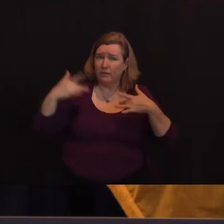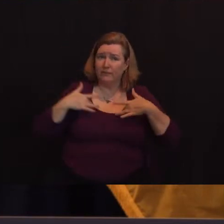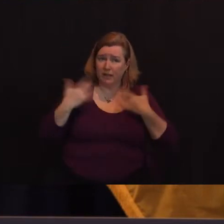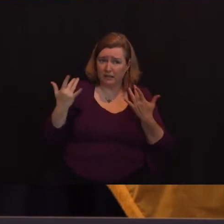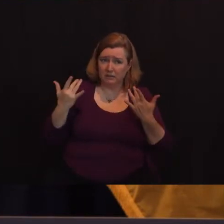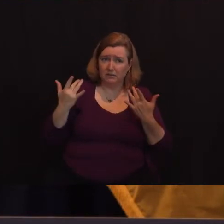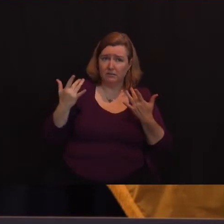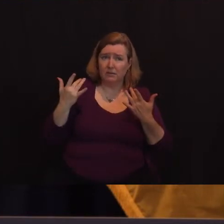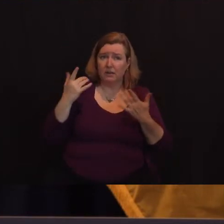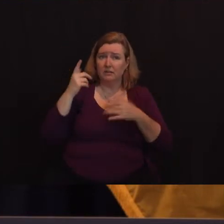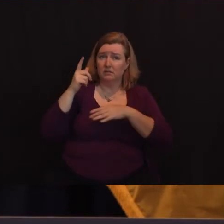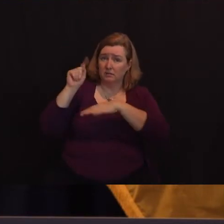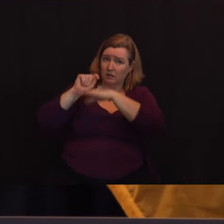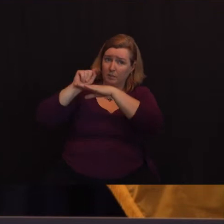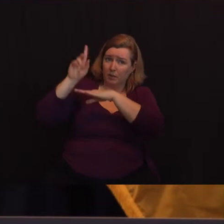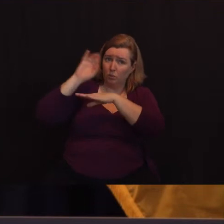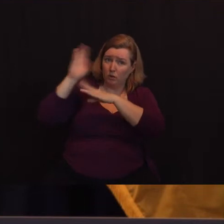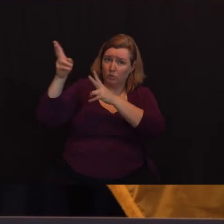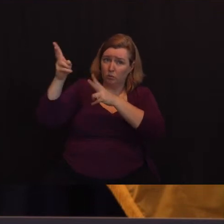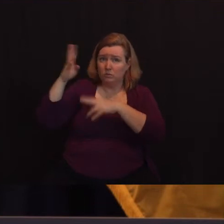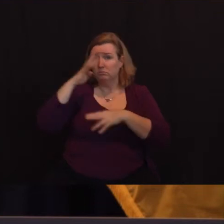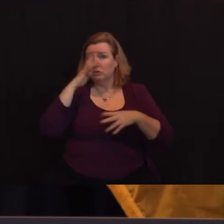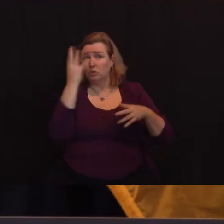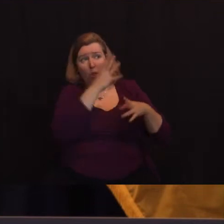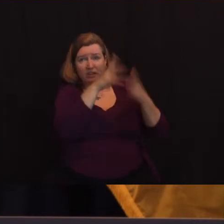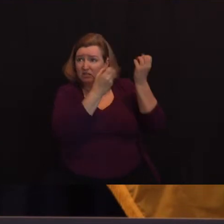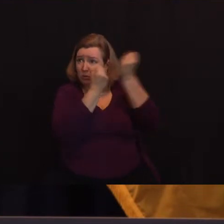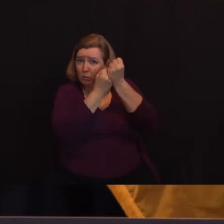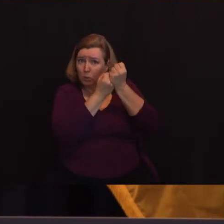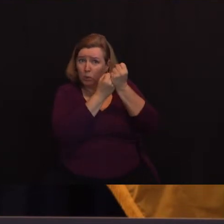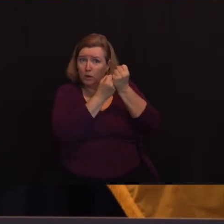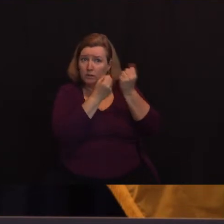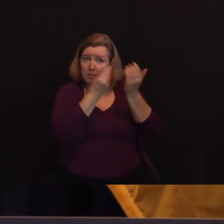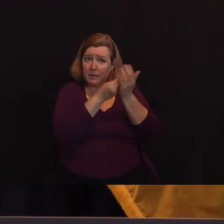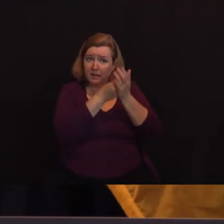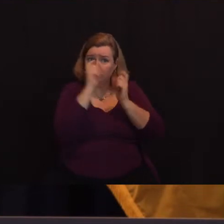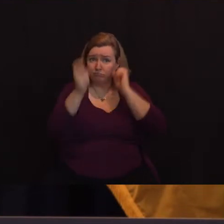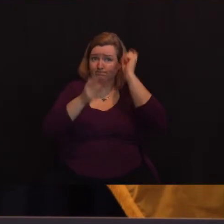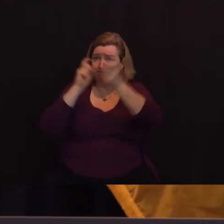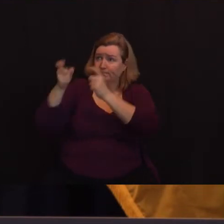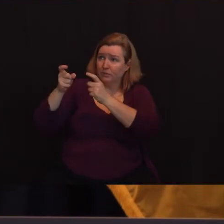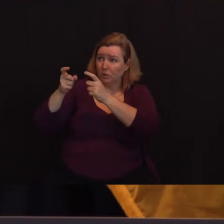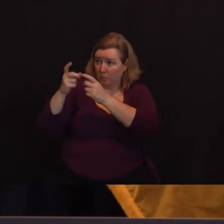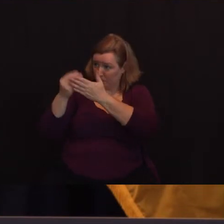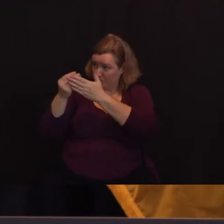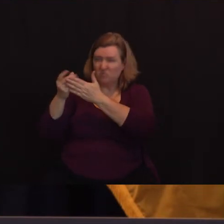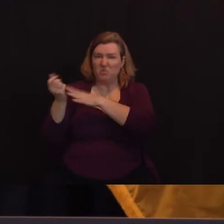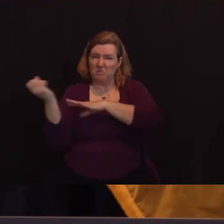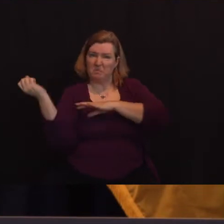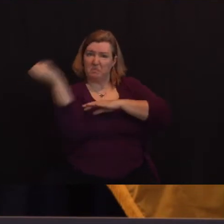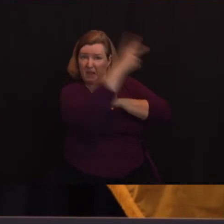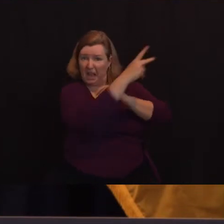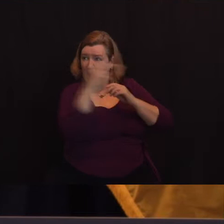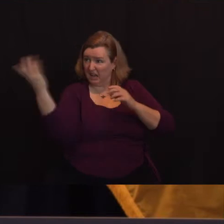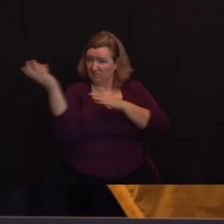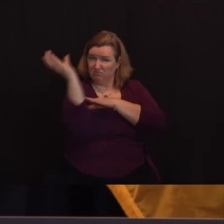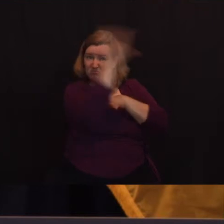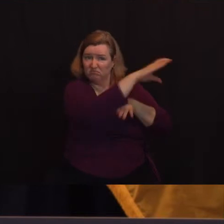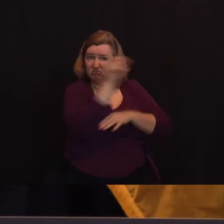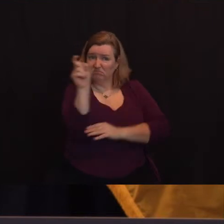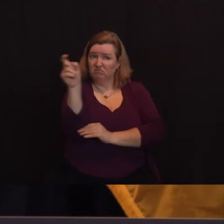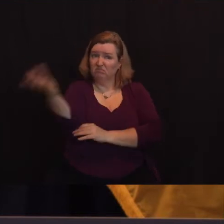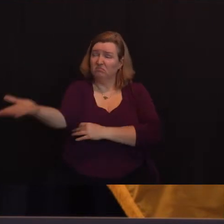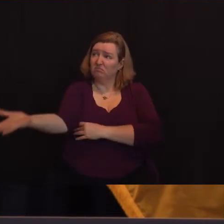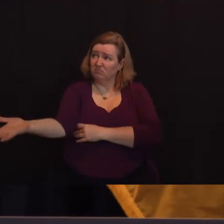you return any campaign donations you received? And finally, how will the $40 million for undocumented workers, how will that fund be